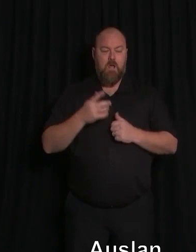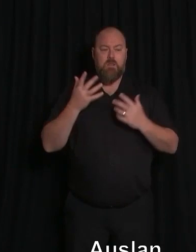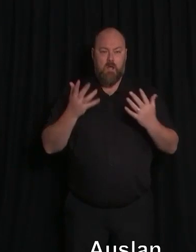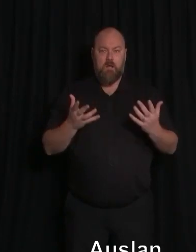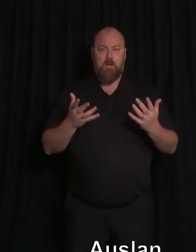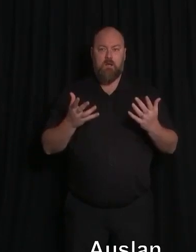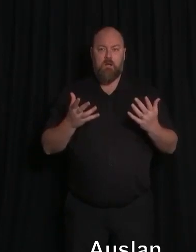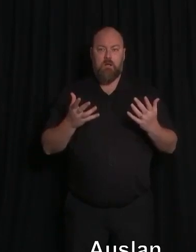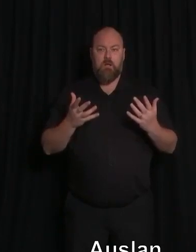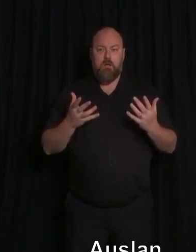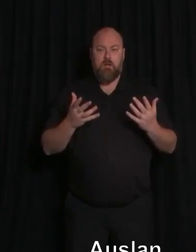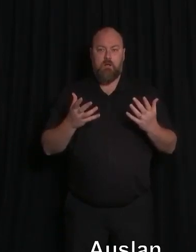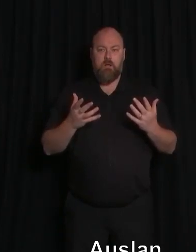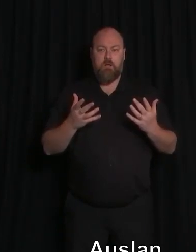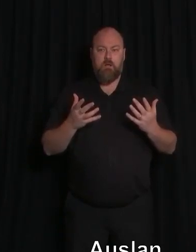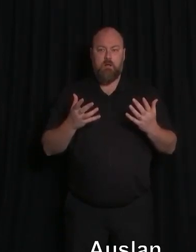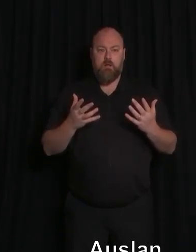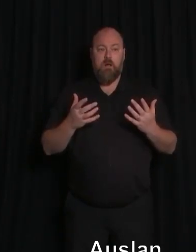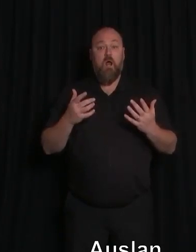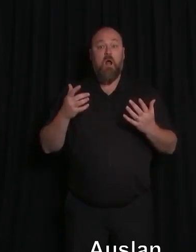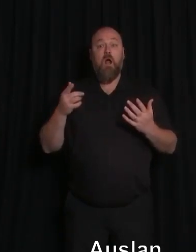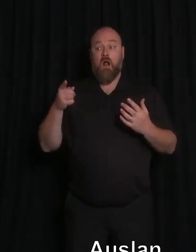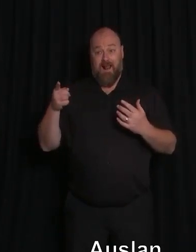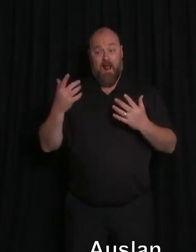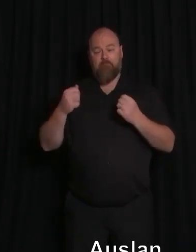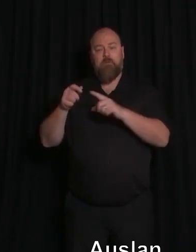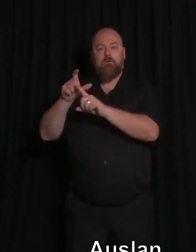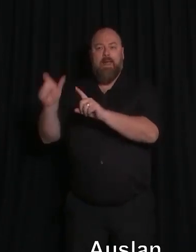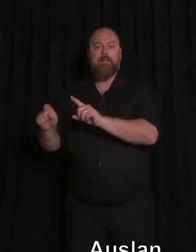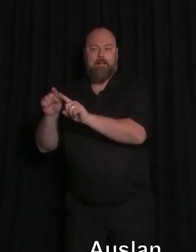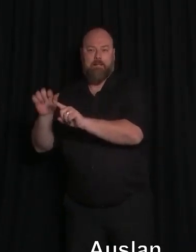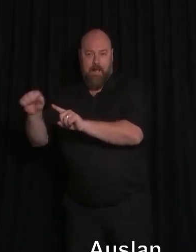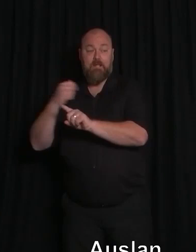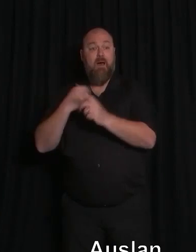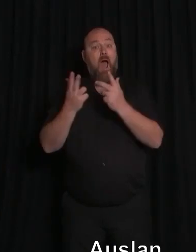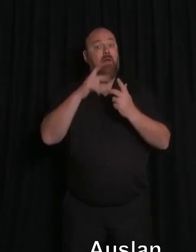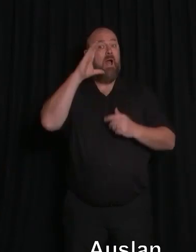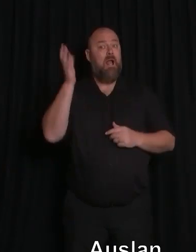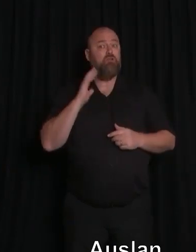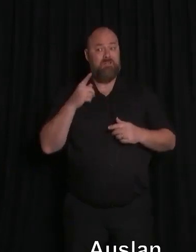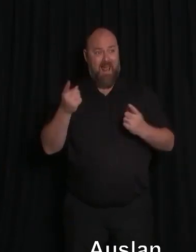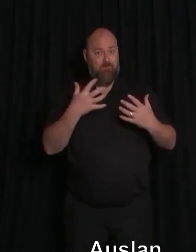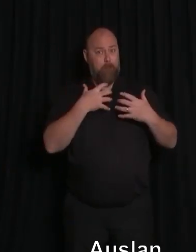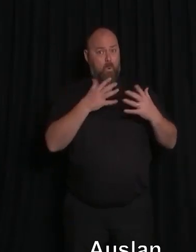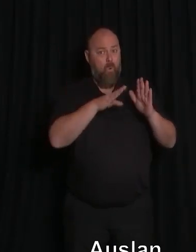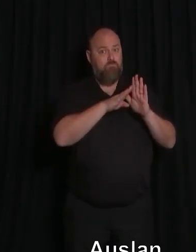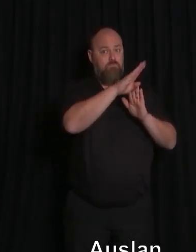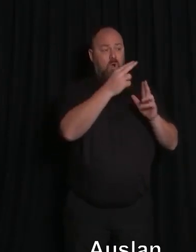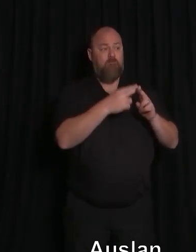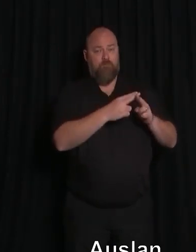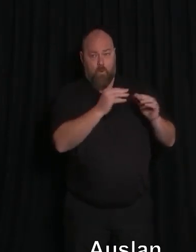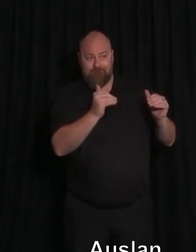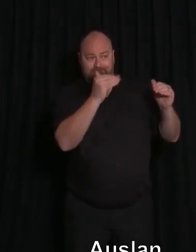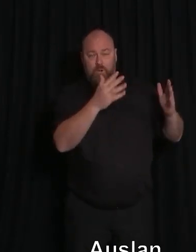even countries that do more than Italy, because there are countries that do much more than Italy to advance the human rights